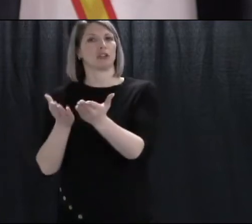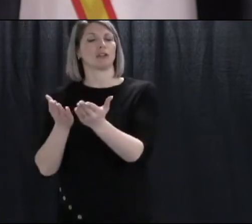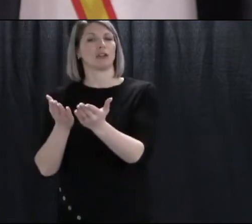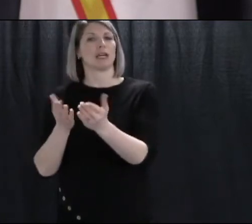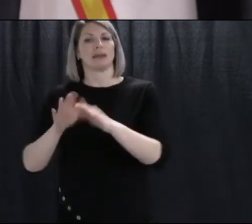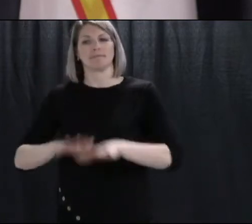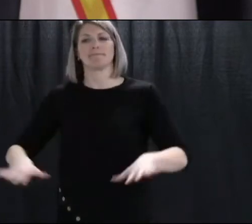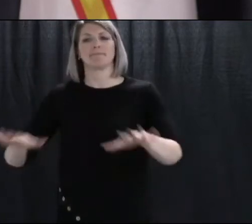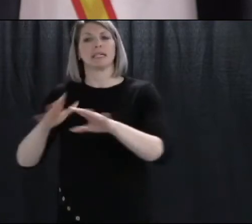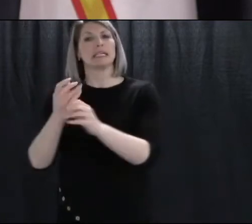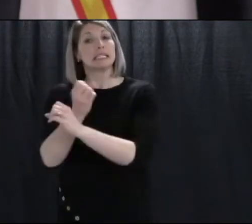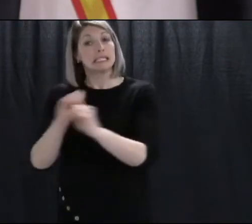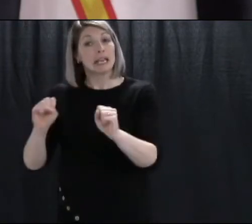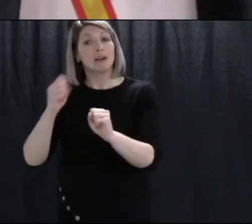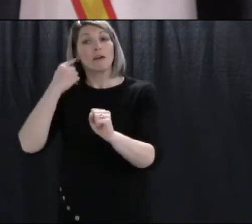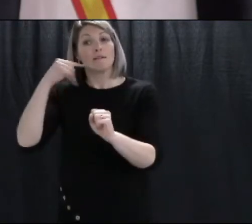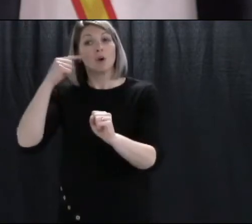is safe.